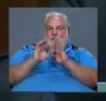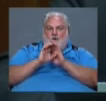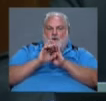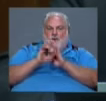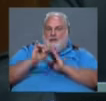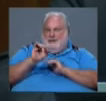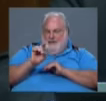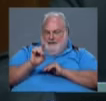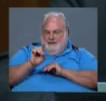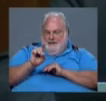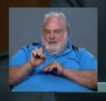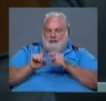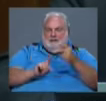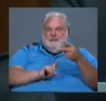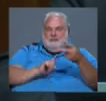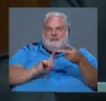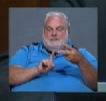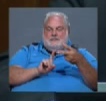Secondly,